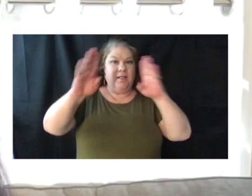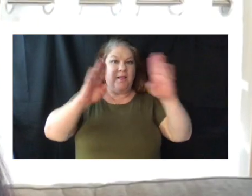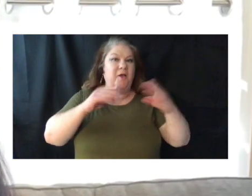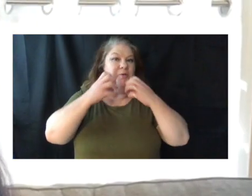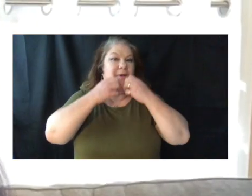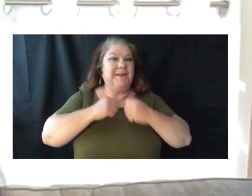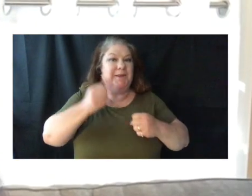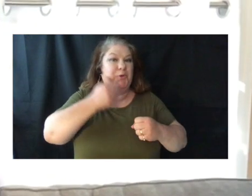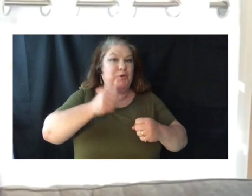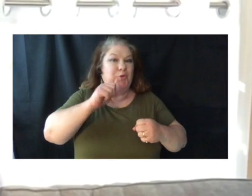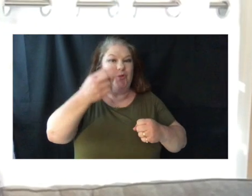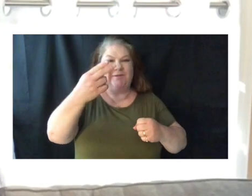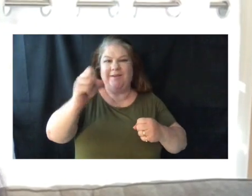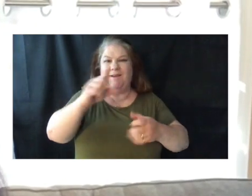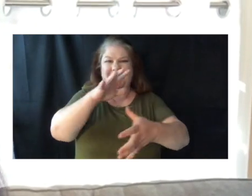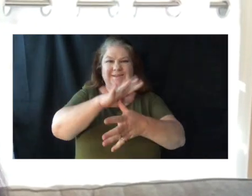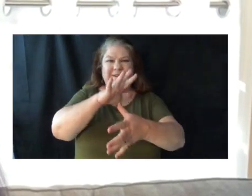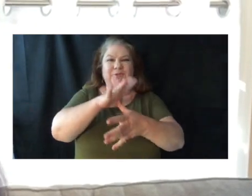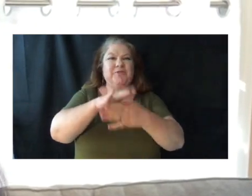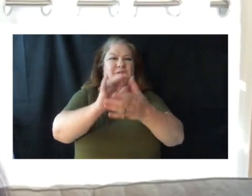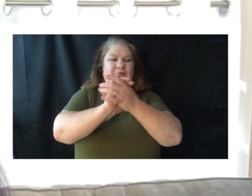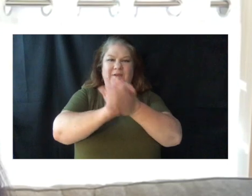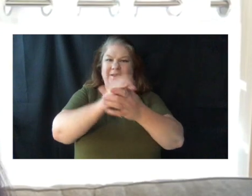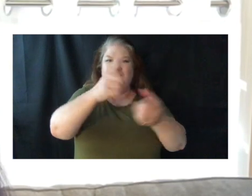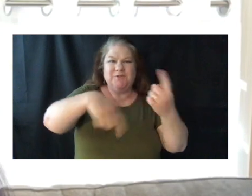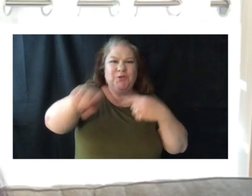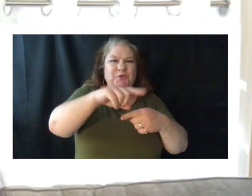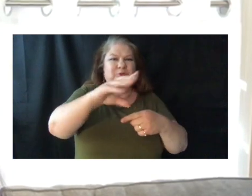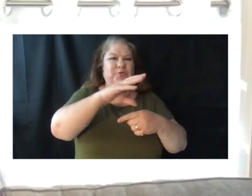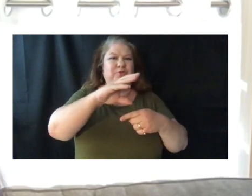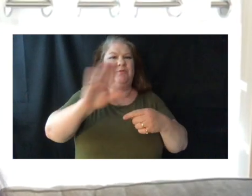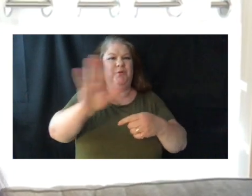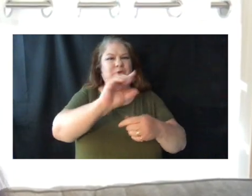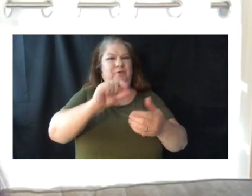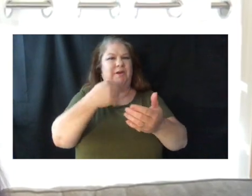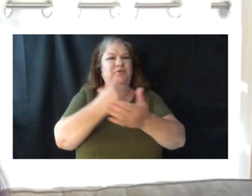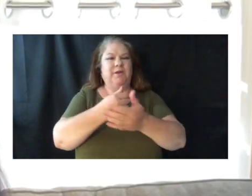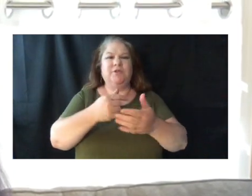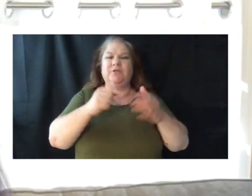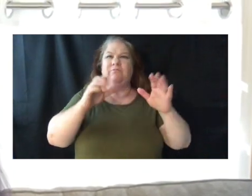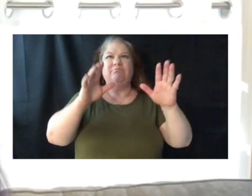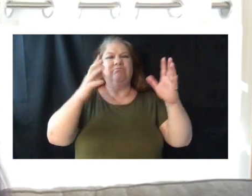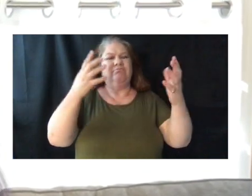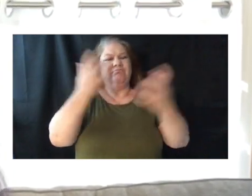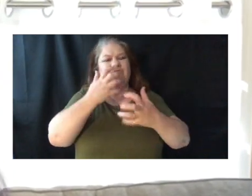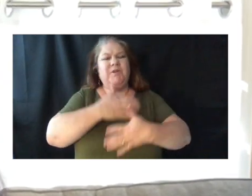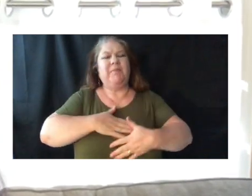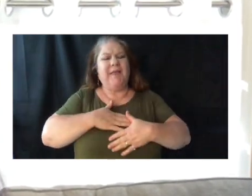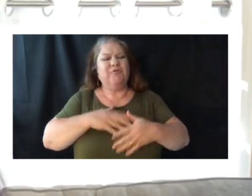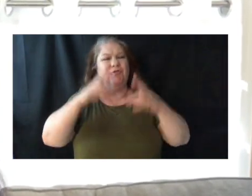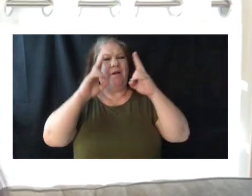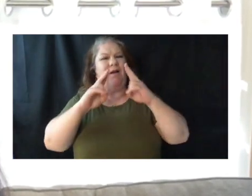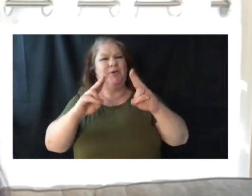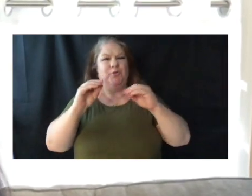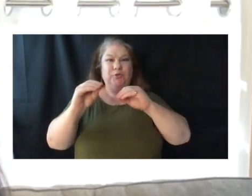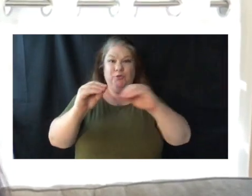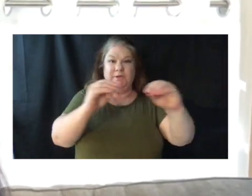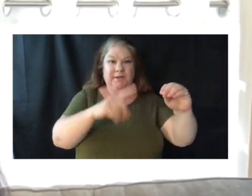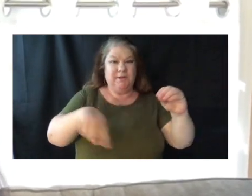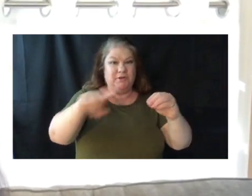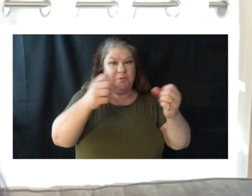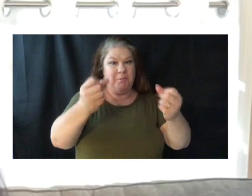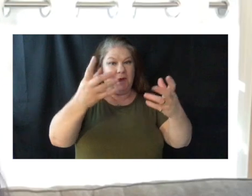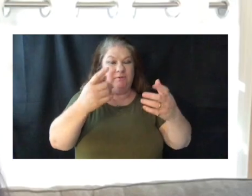My dear Girls High seniors, congratulations to you on your graduation. It's been a great pleasure and honor to teach many of